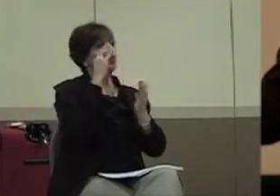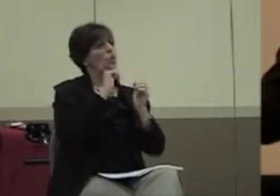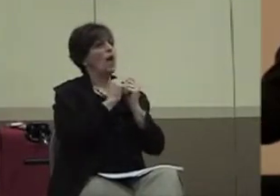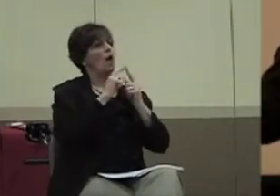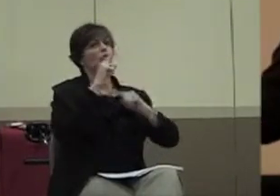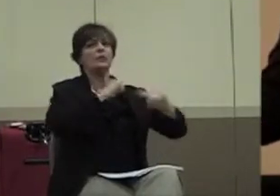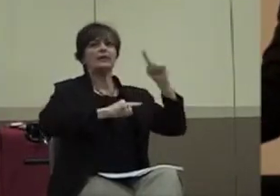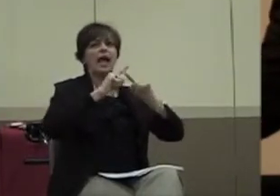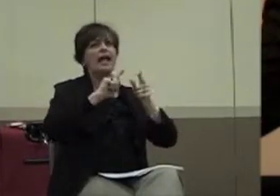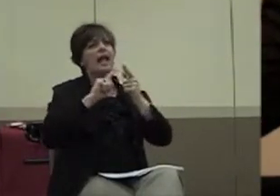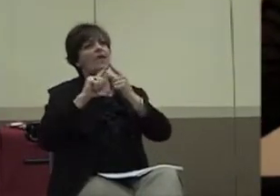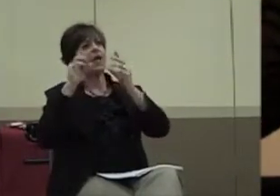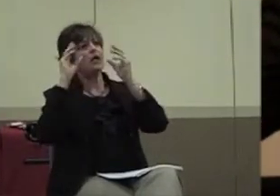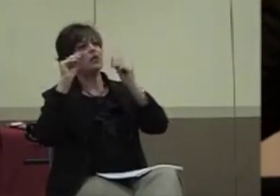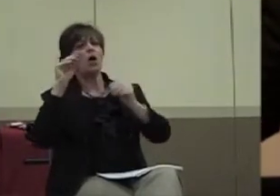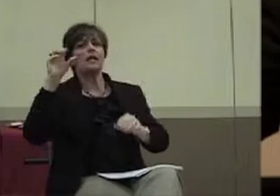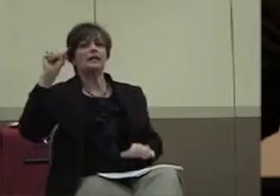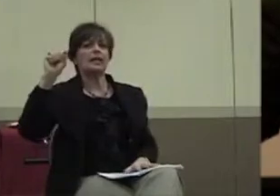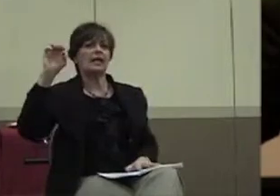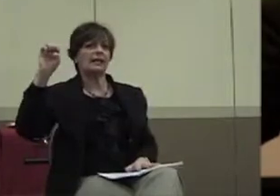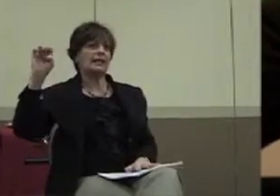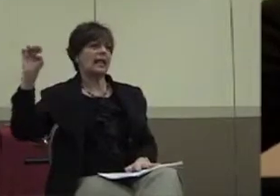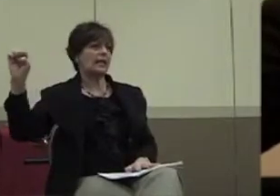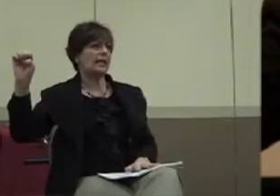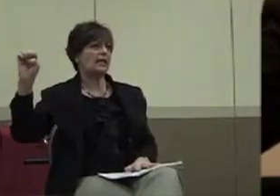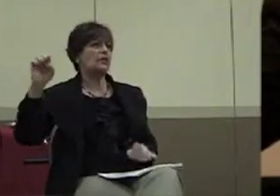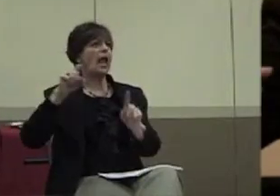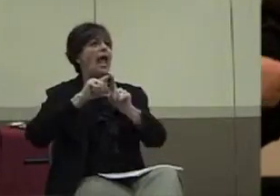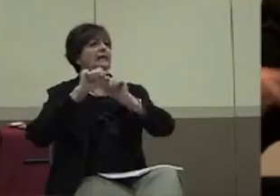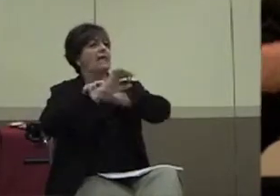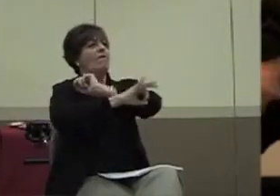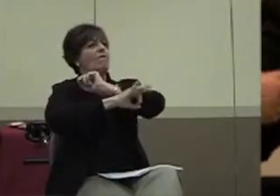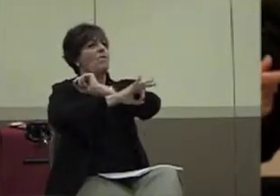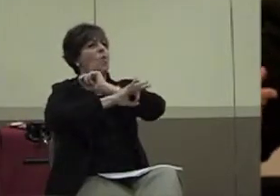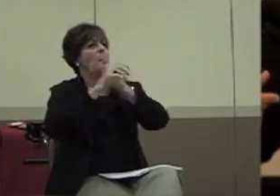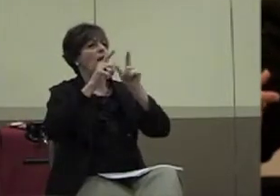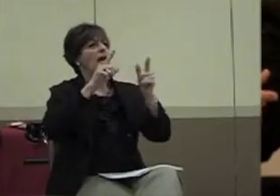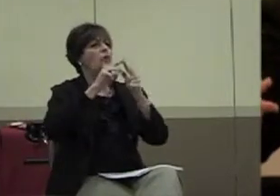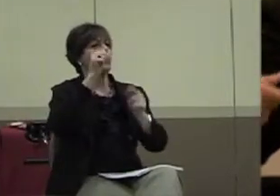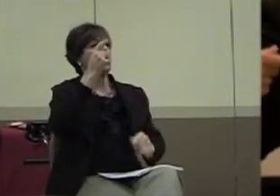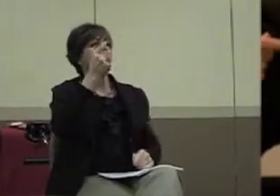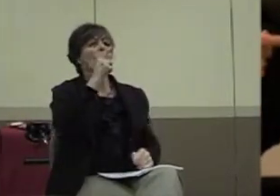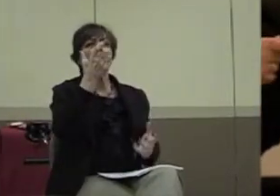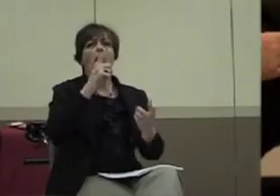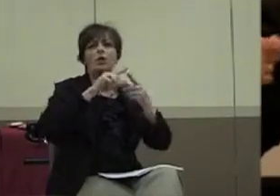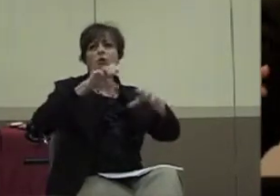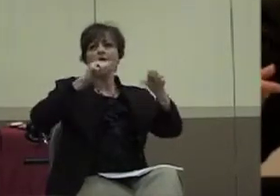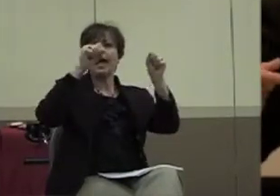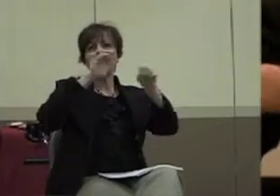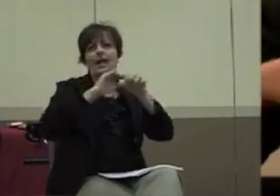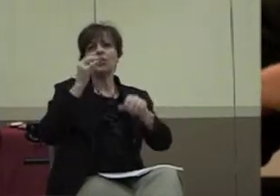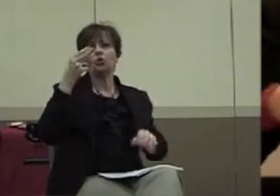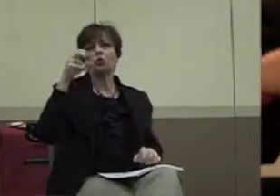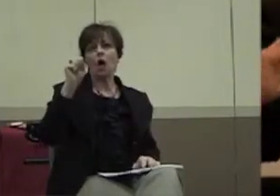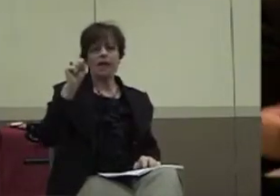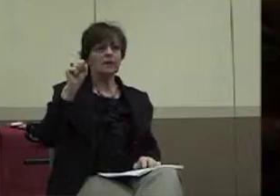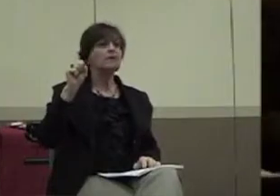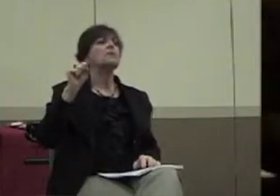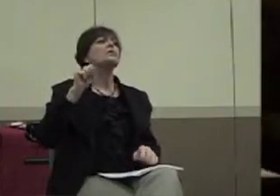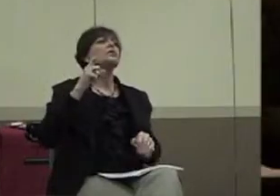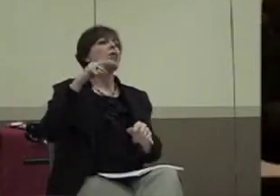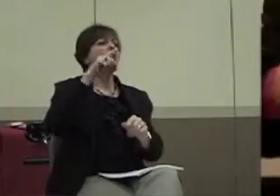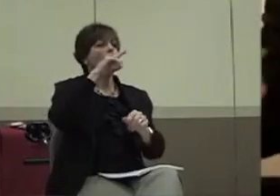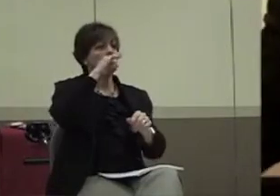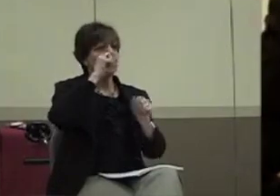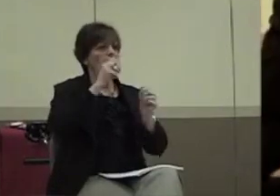and then they taught signing exact English as a foreign language to anybody else who wanted to take it at the junior high. So the kids could sign